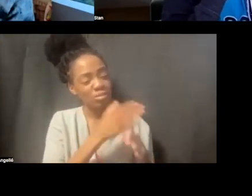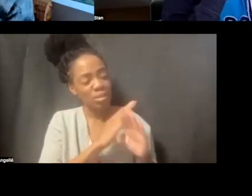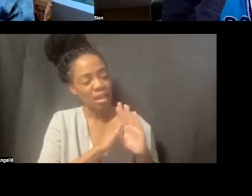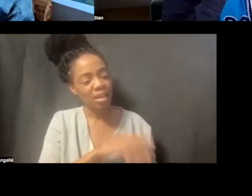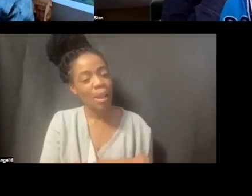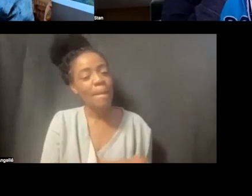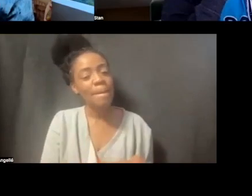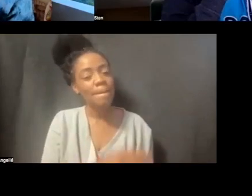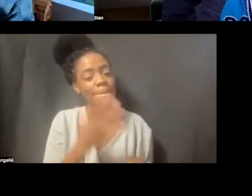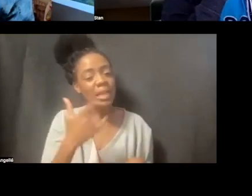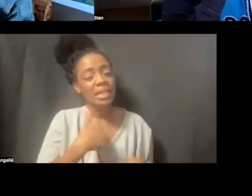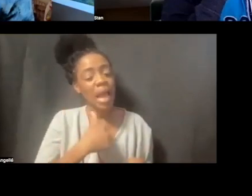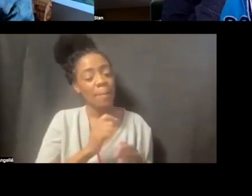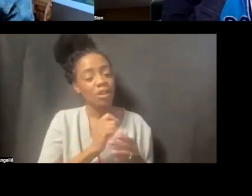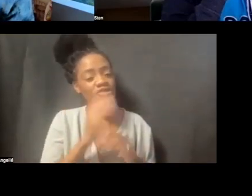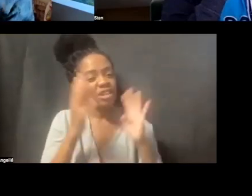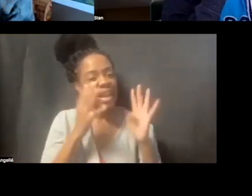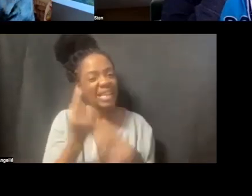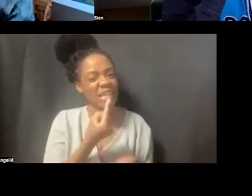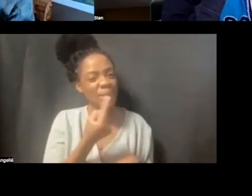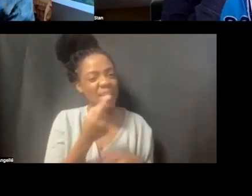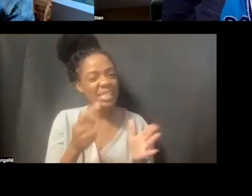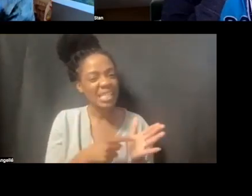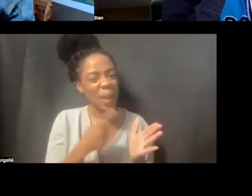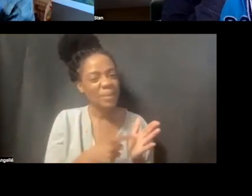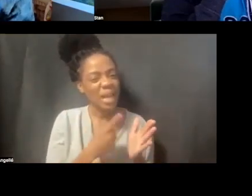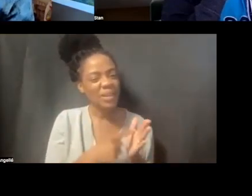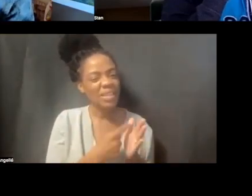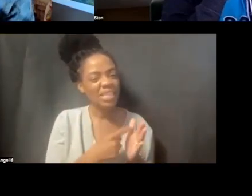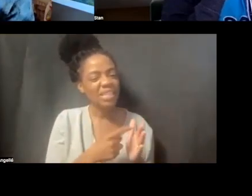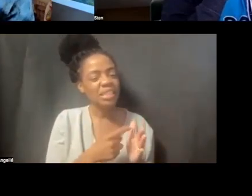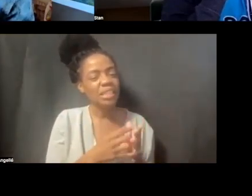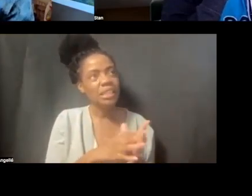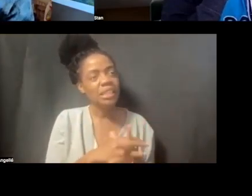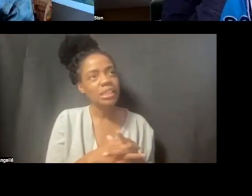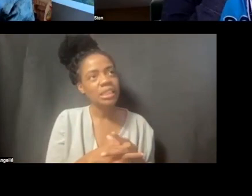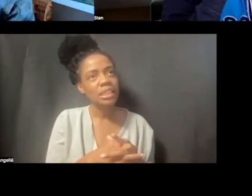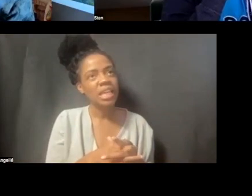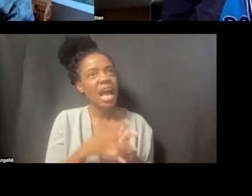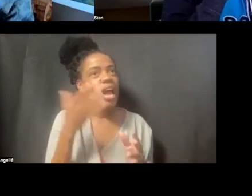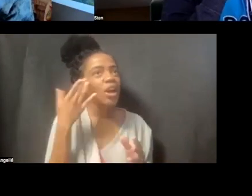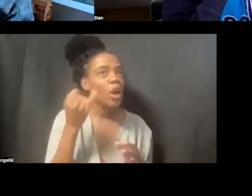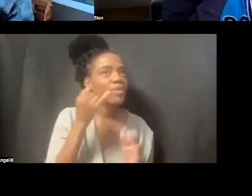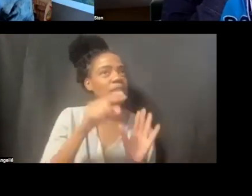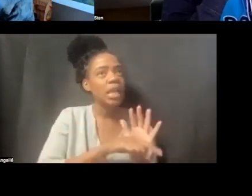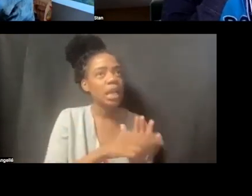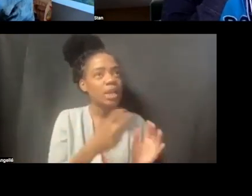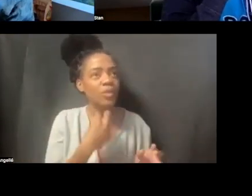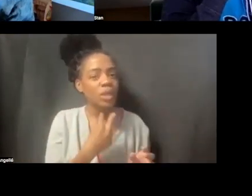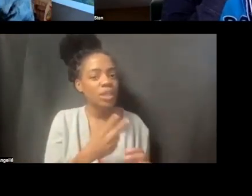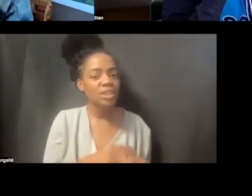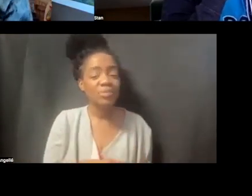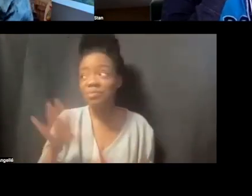I'm creating something, and sometimes I let that little, I don't know if it's a negative voice or something, say fear.